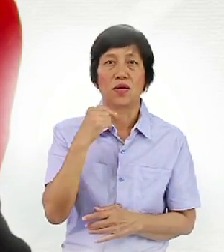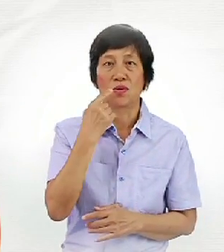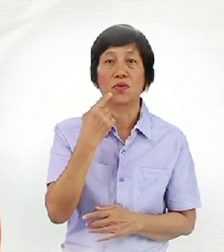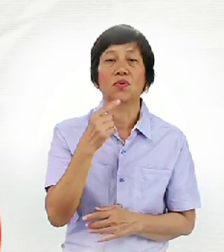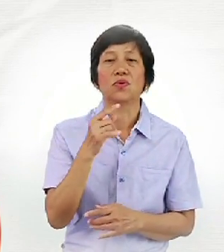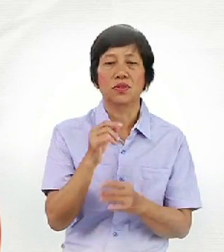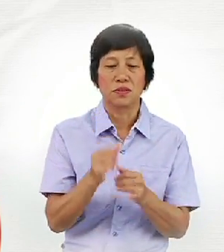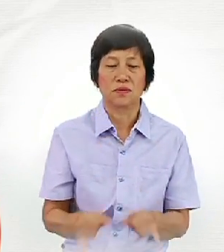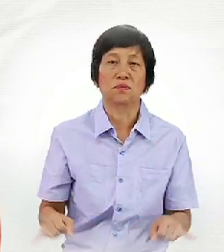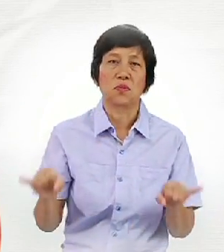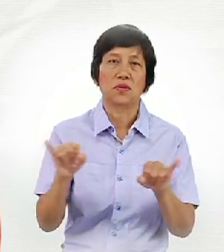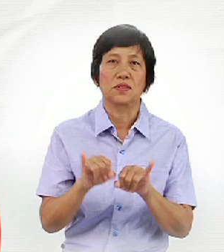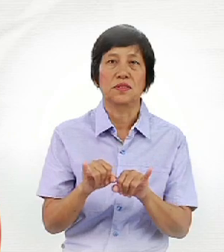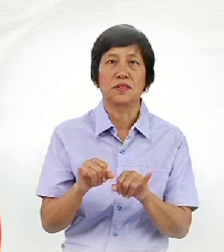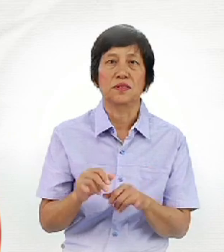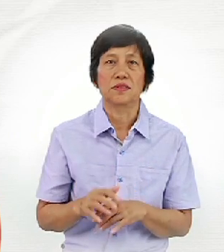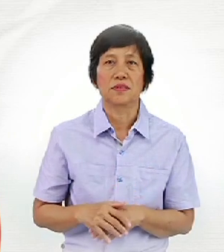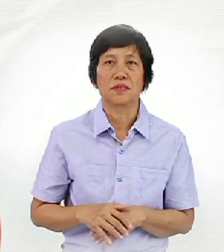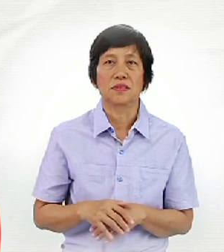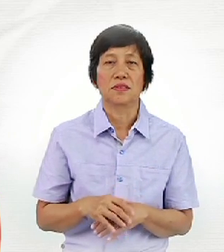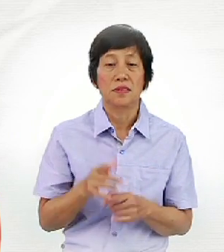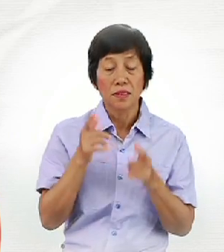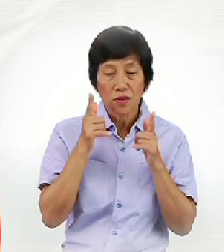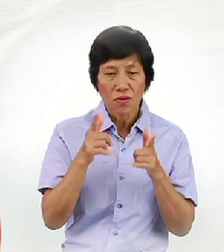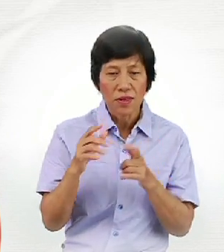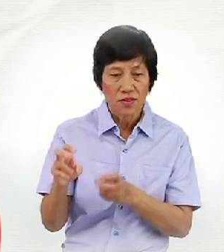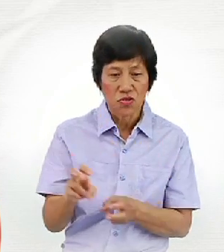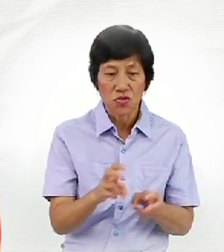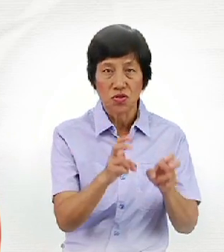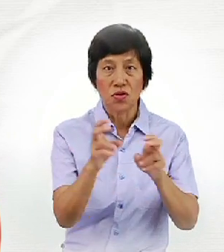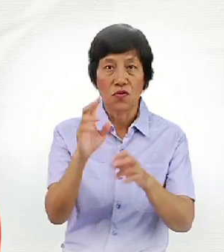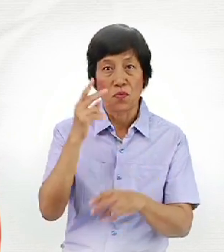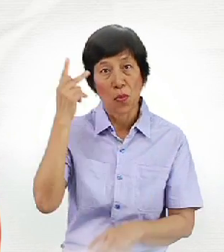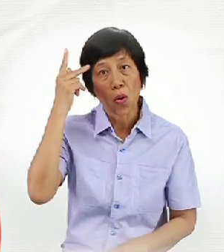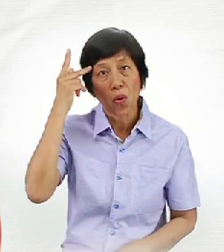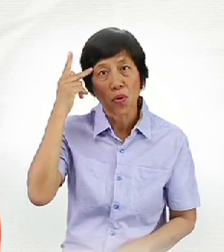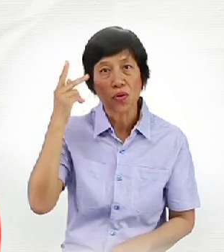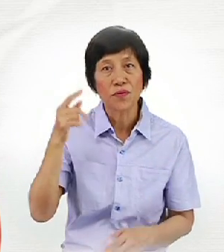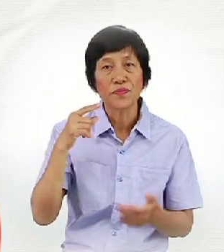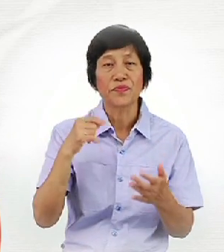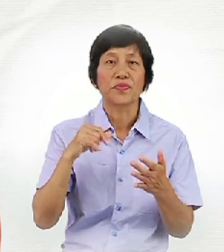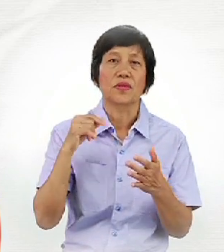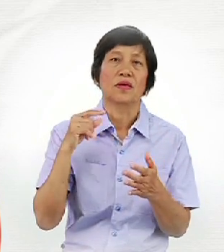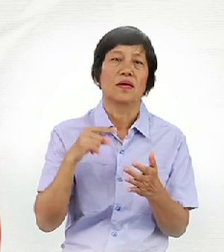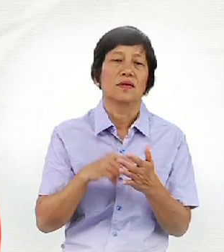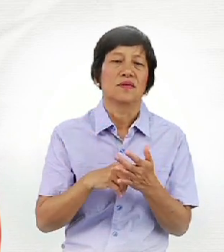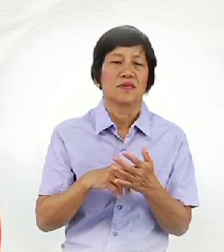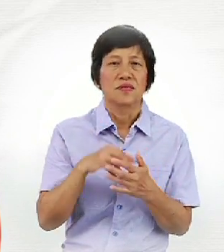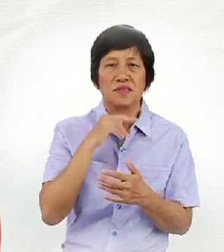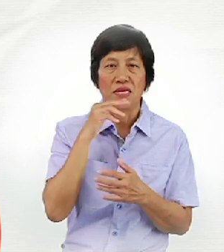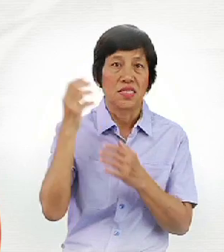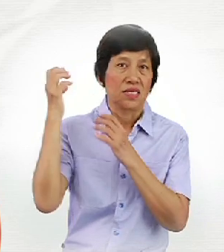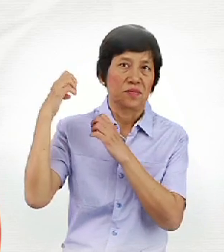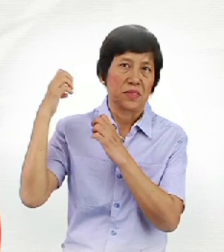matters. Look at the journey of Paul. This is quite unexpected.